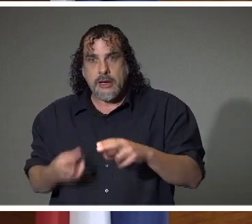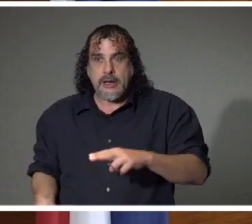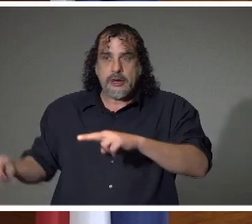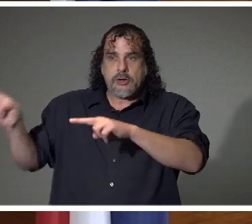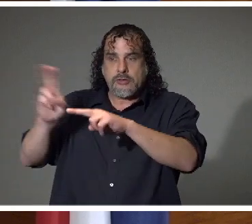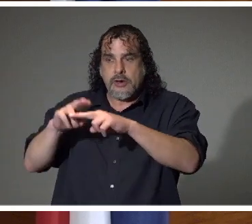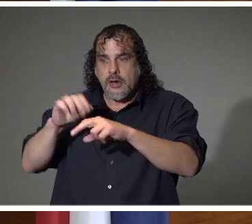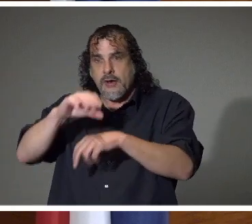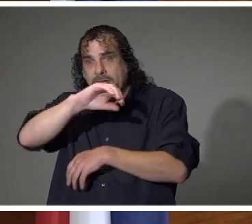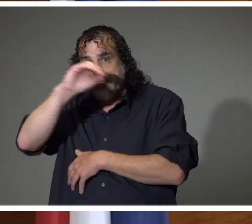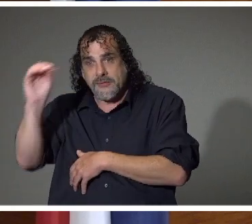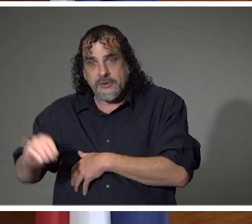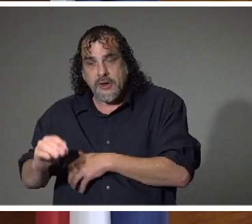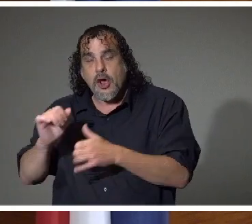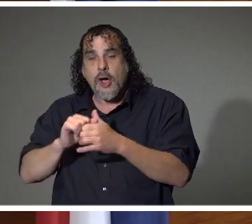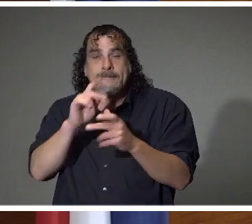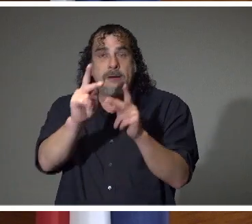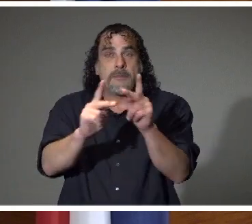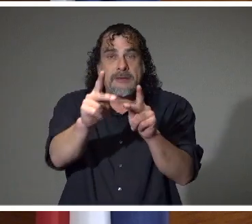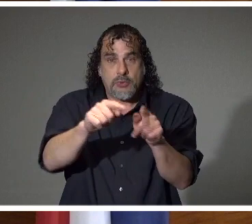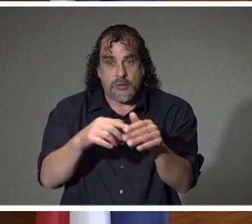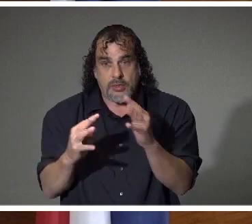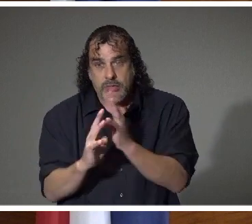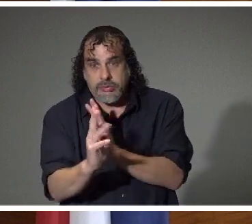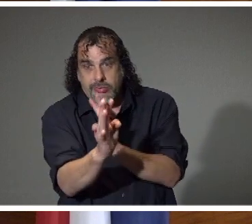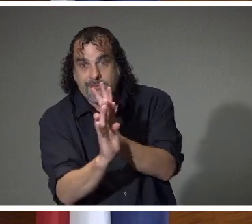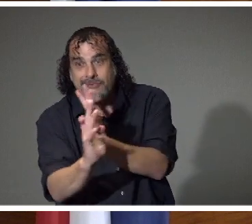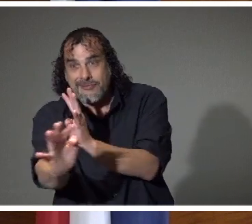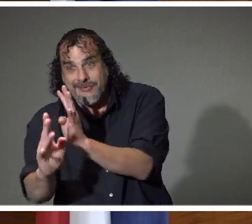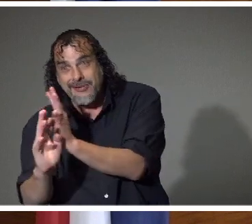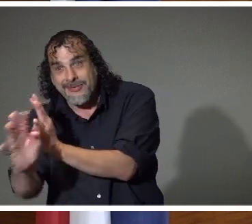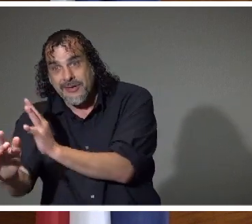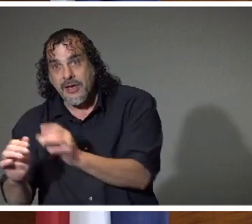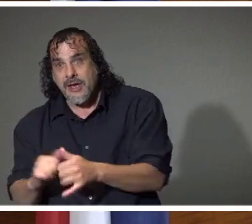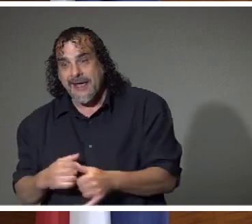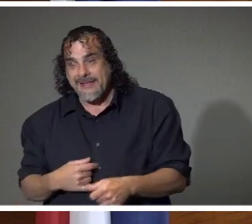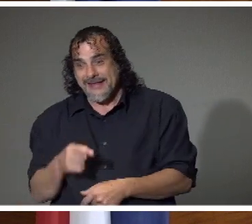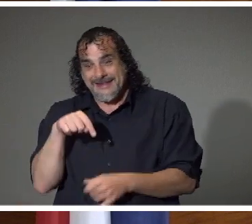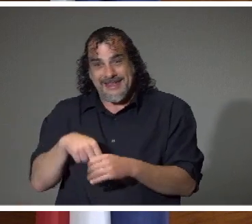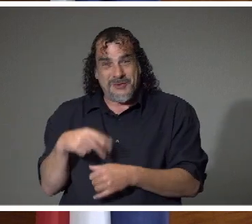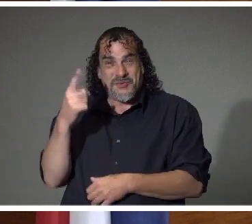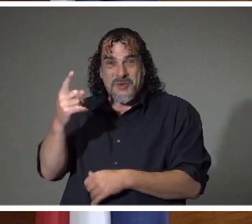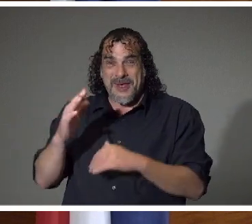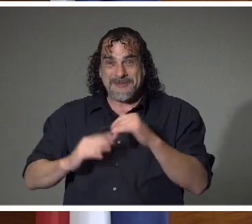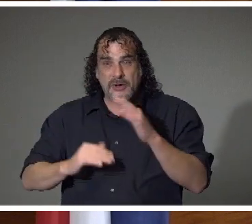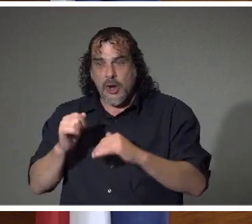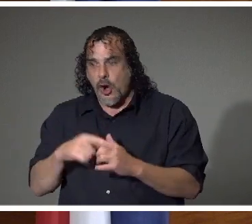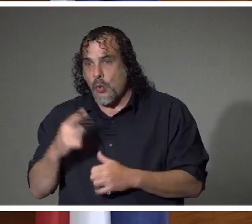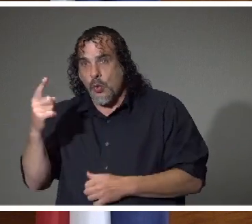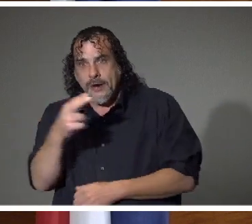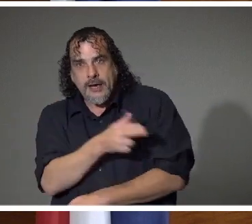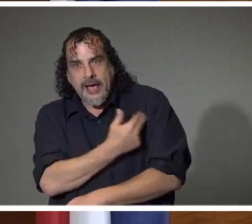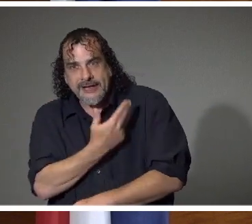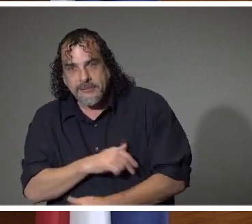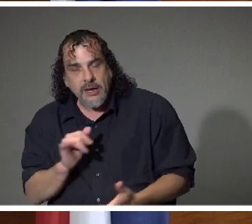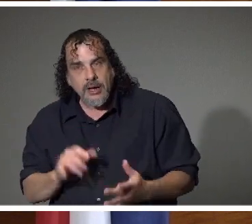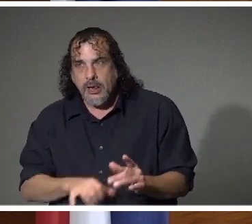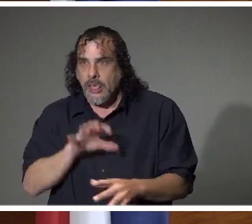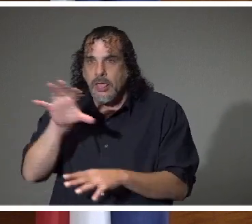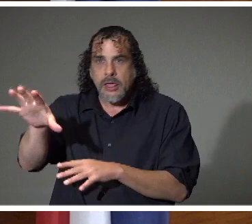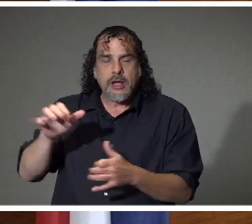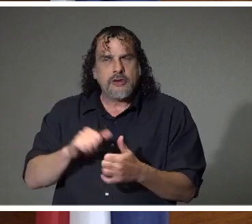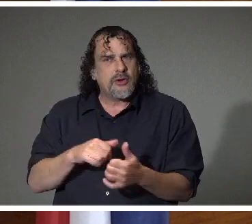in percentage of patients, and that could be done in one building or one healthcare facility. And so we've got to continue to